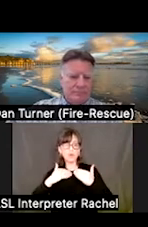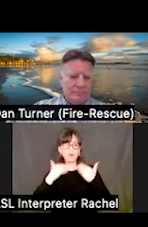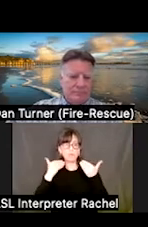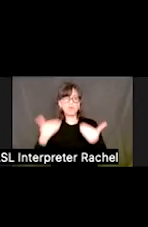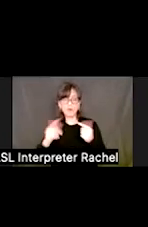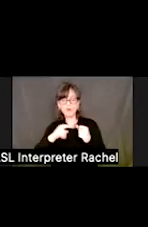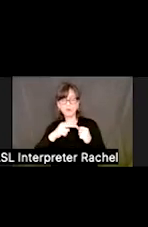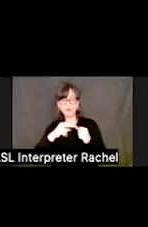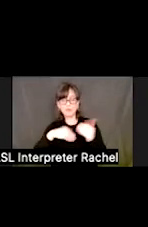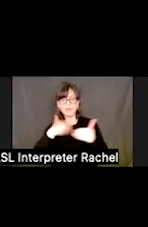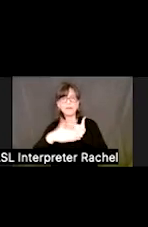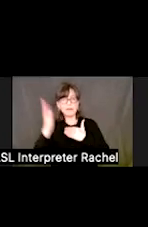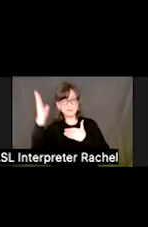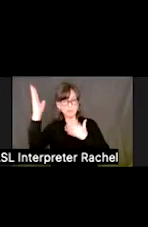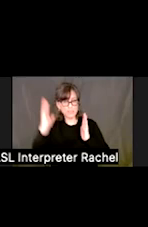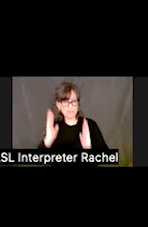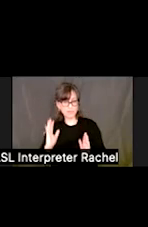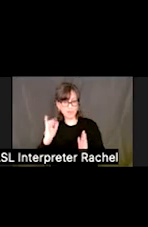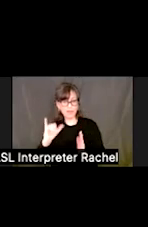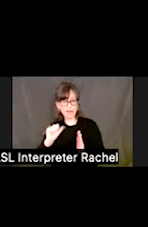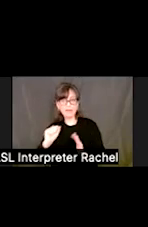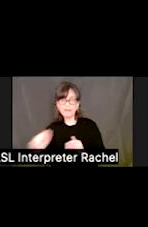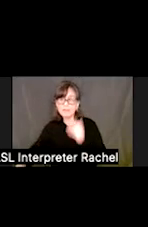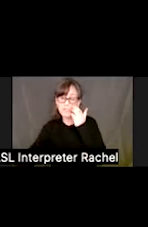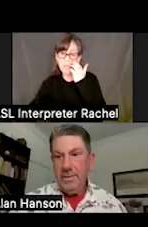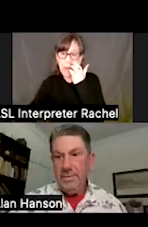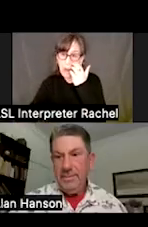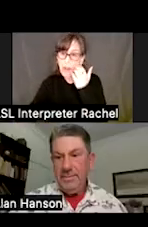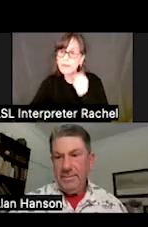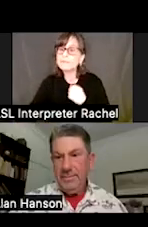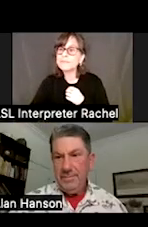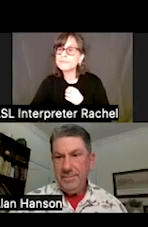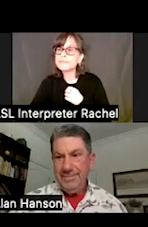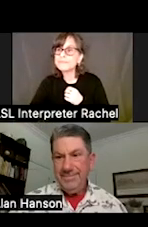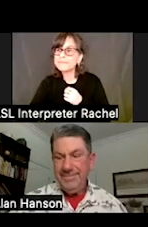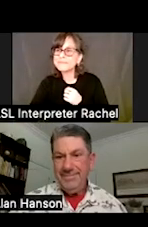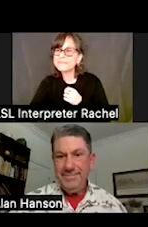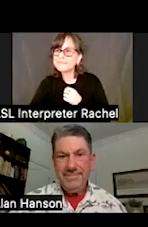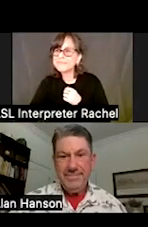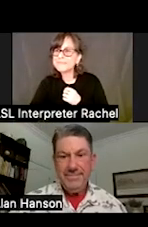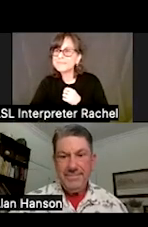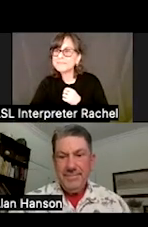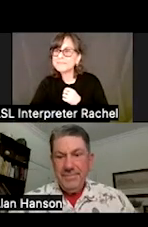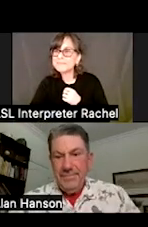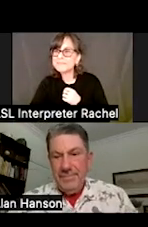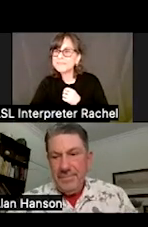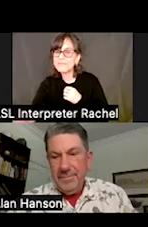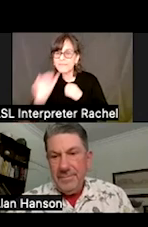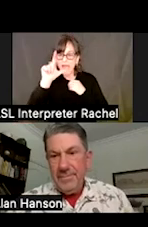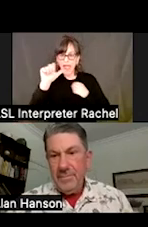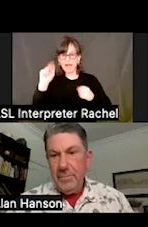presenter, who is, I'm just gonna bring you on, Alan. Alan Hansen, who is